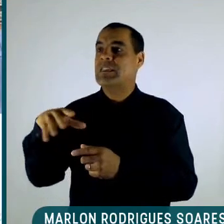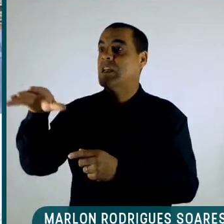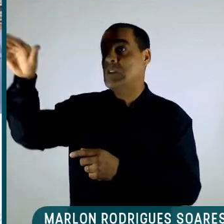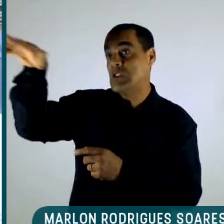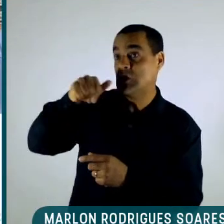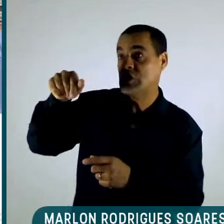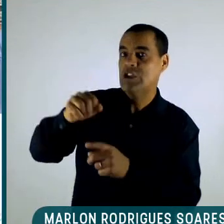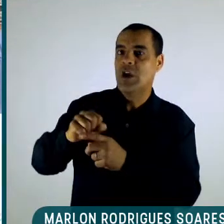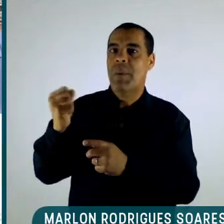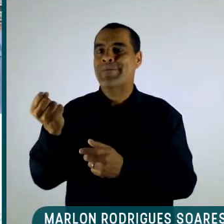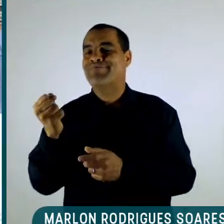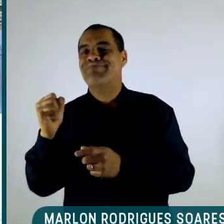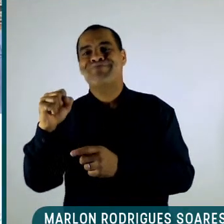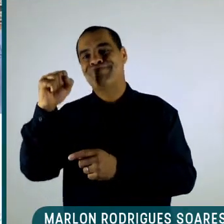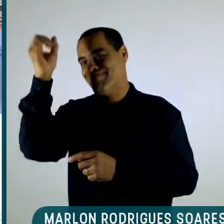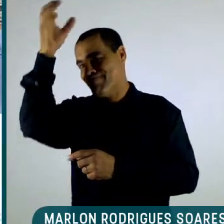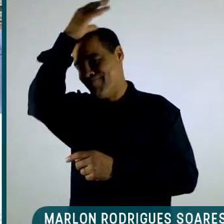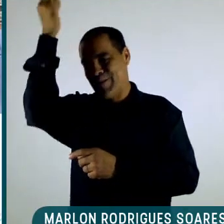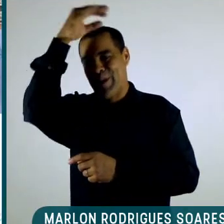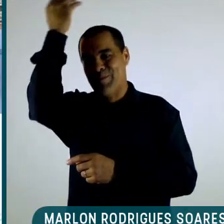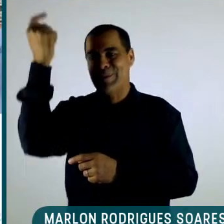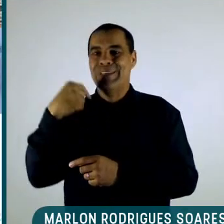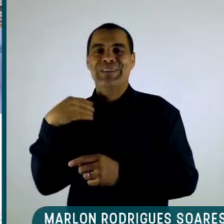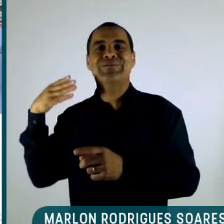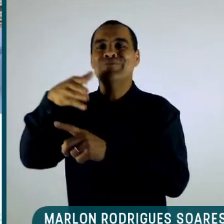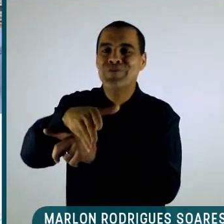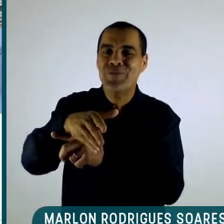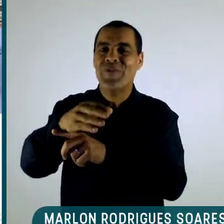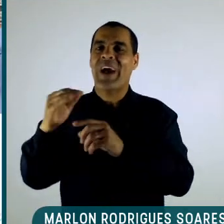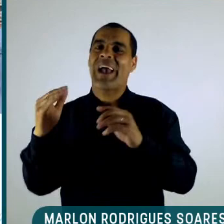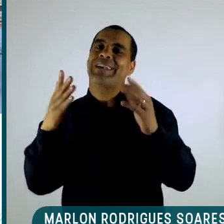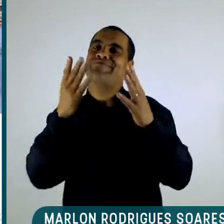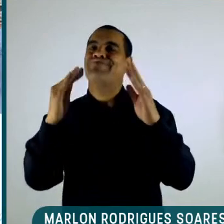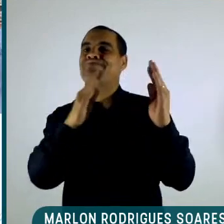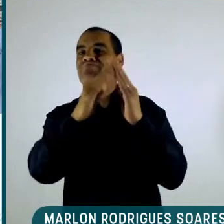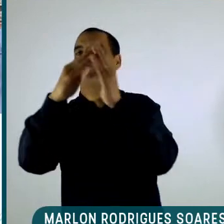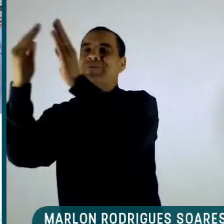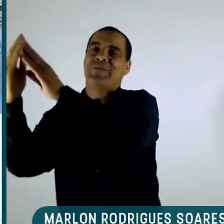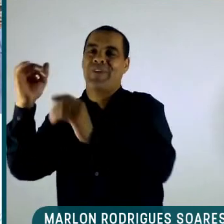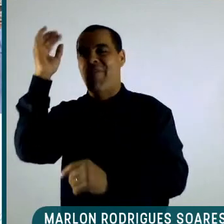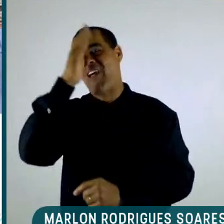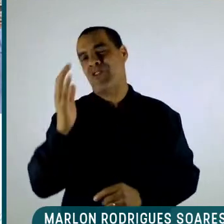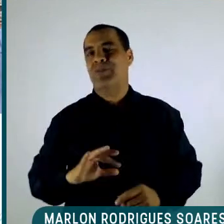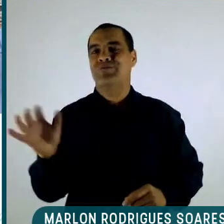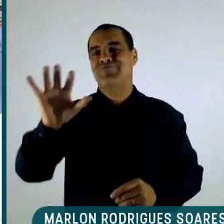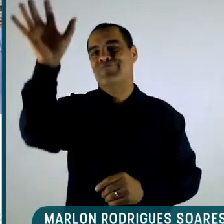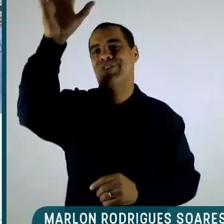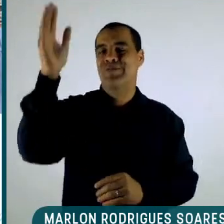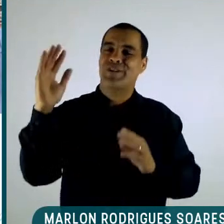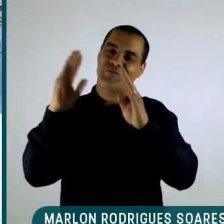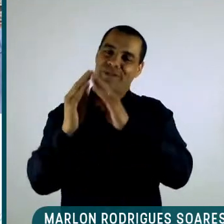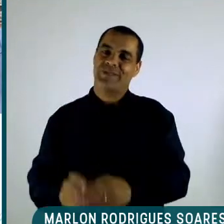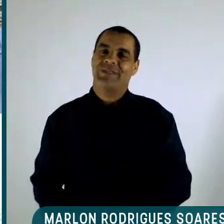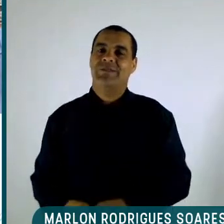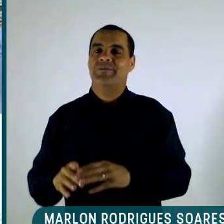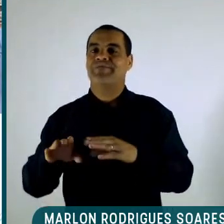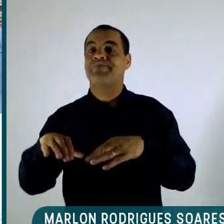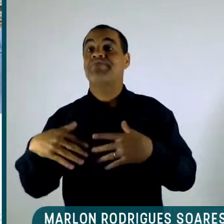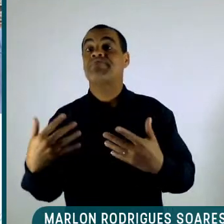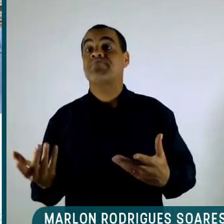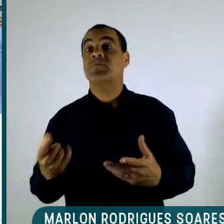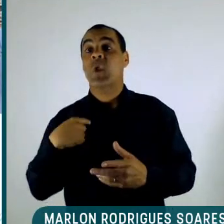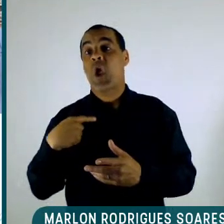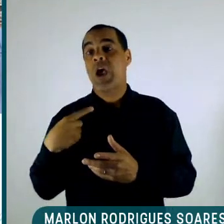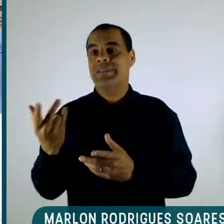of the ambulances of Samud will not go to the favelas of Brazil. So it is very difficult to have access to the ambulance service.